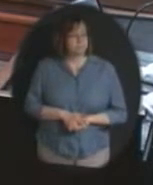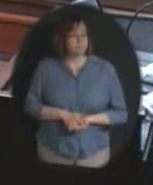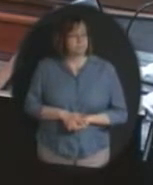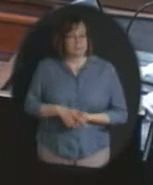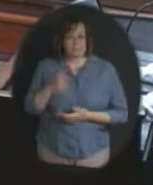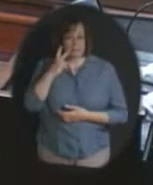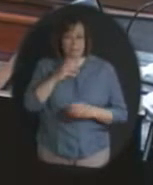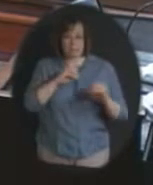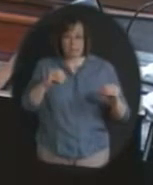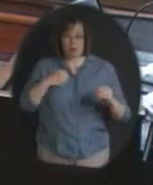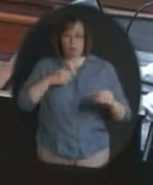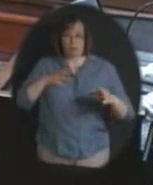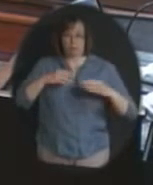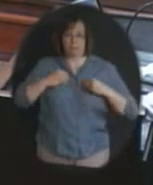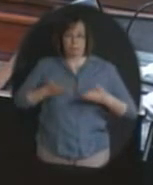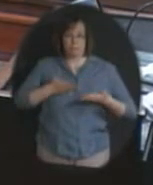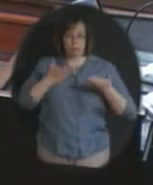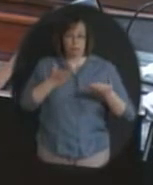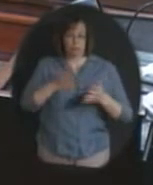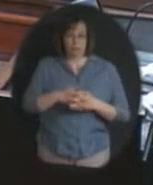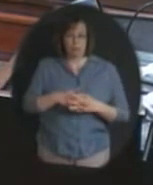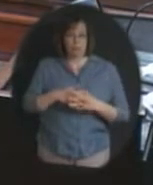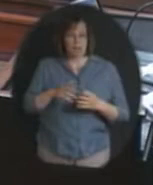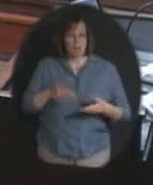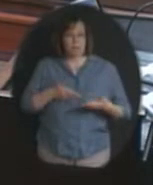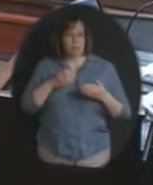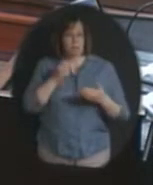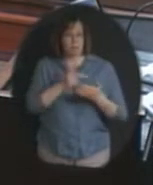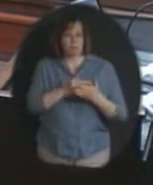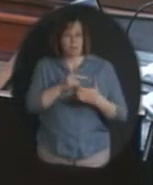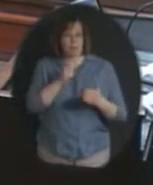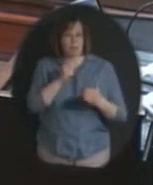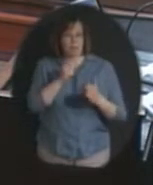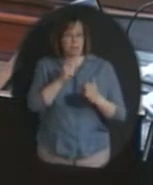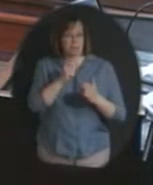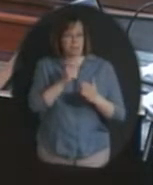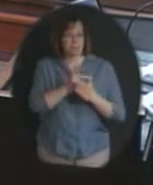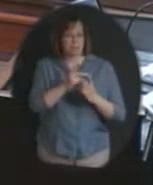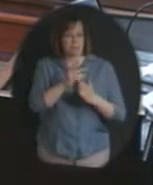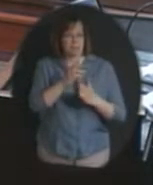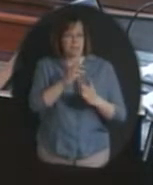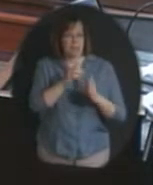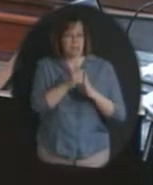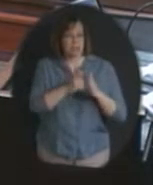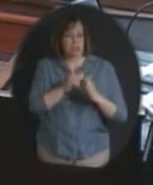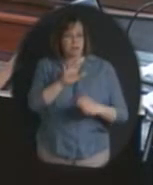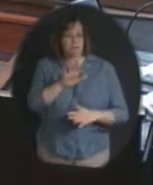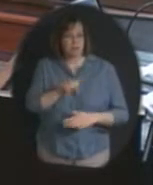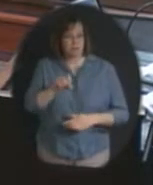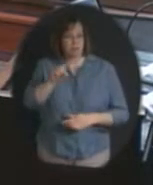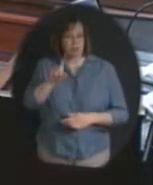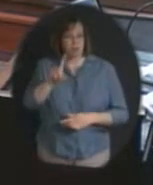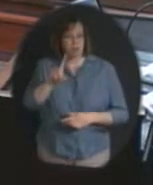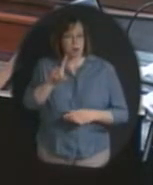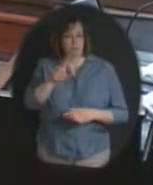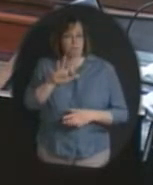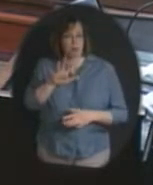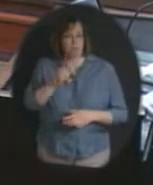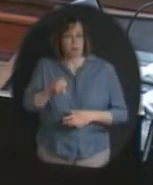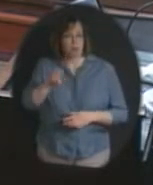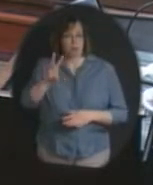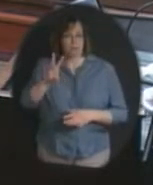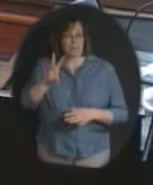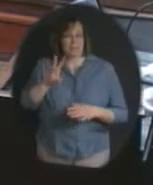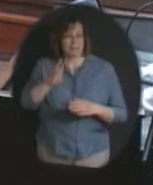Seeing none, then I would accept a motion. I move to approve consent agenda items number 5.01 to 5.06